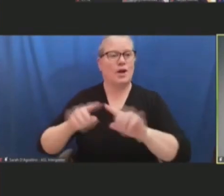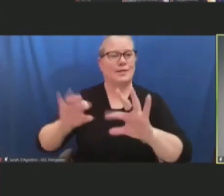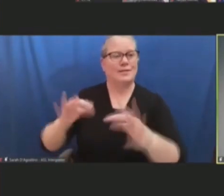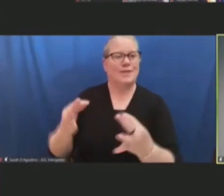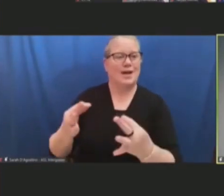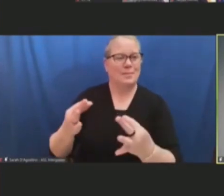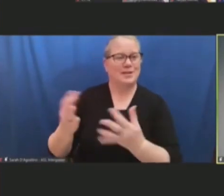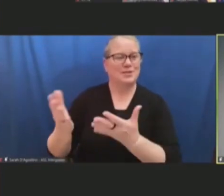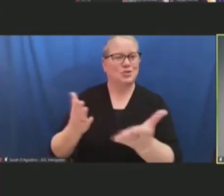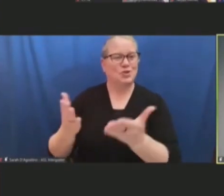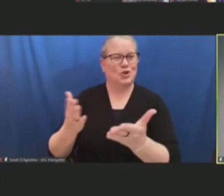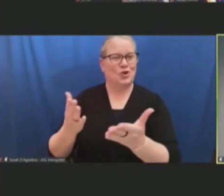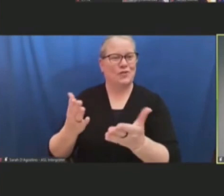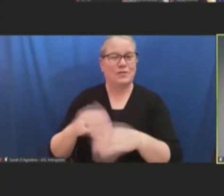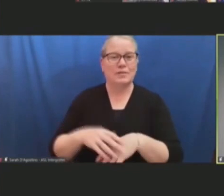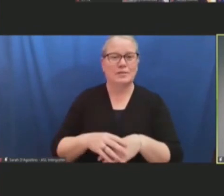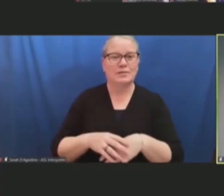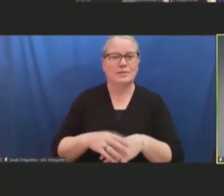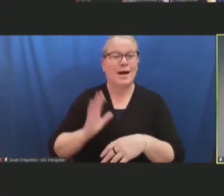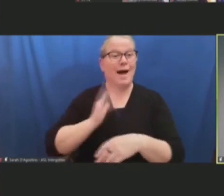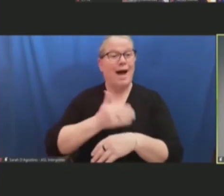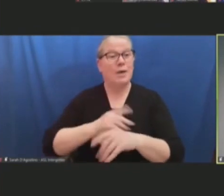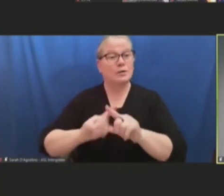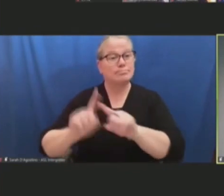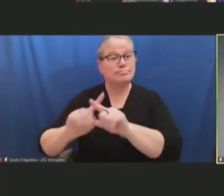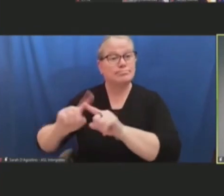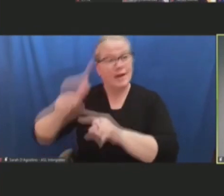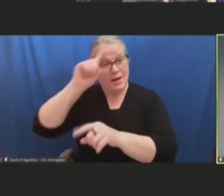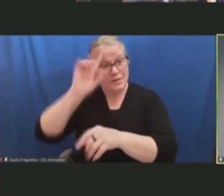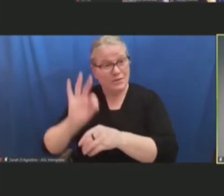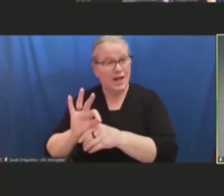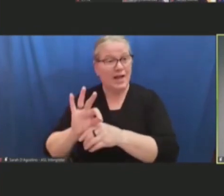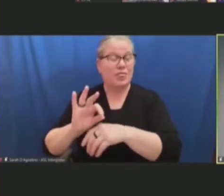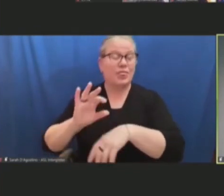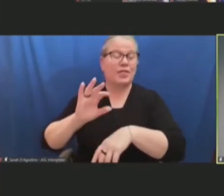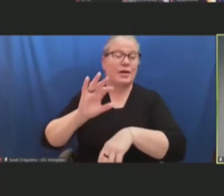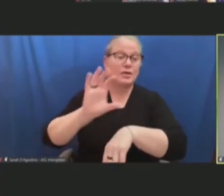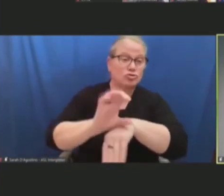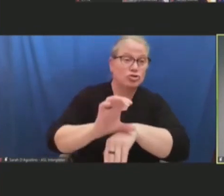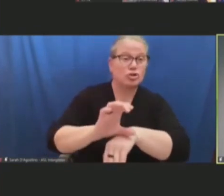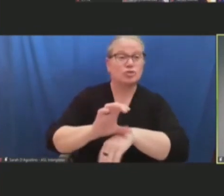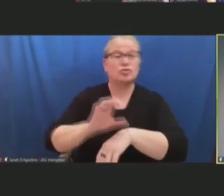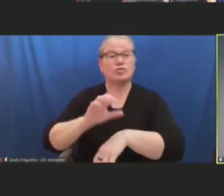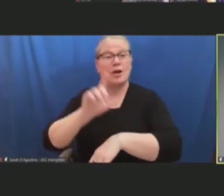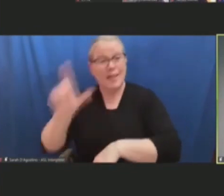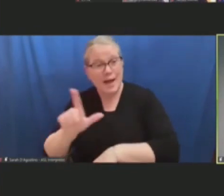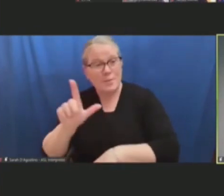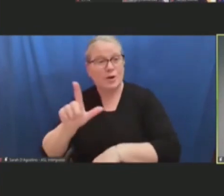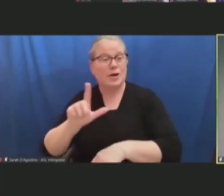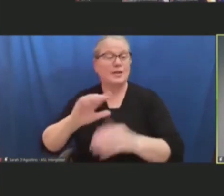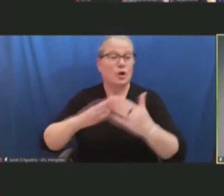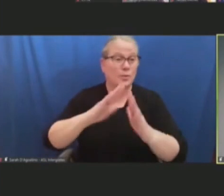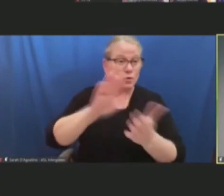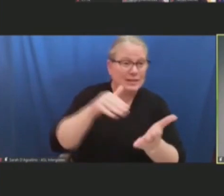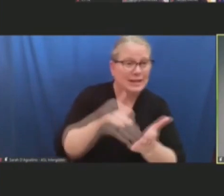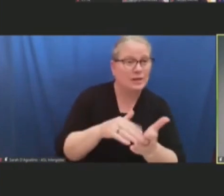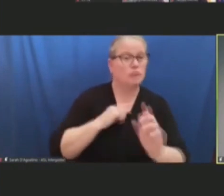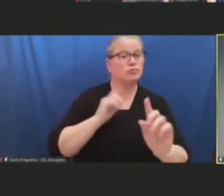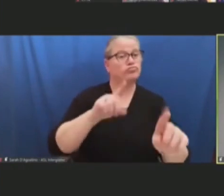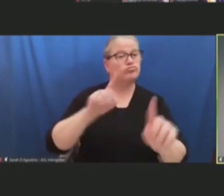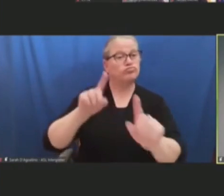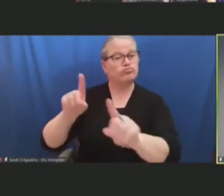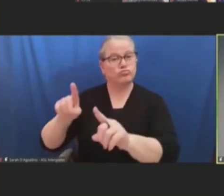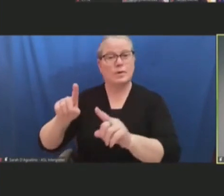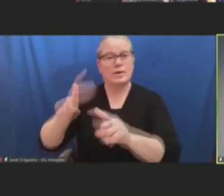to the faith-based organizations, the local community centers, the churches, the libraries, and doing free presentations about the value of health